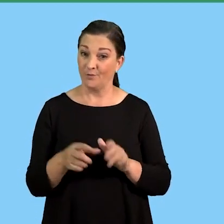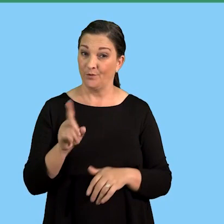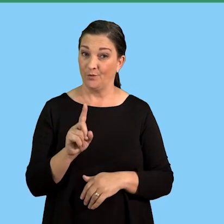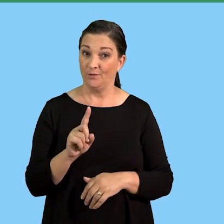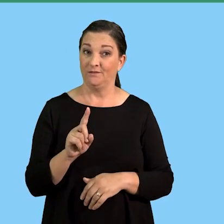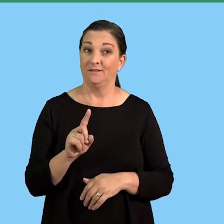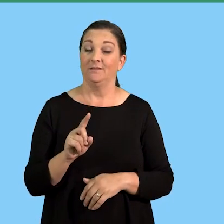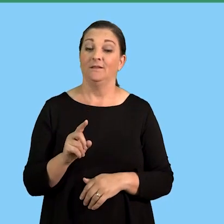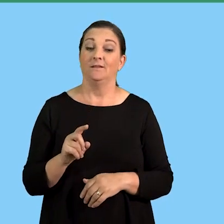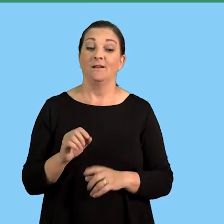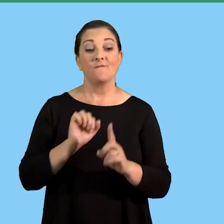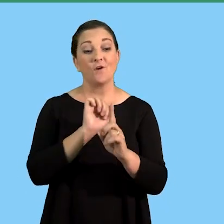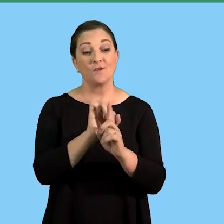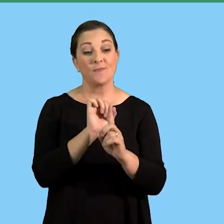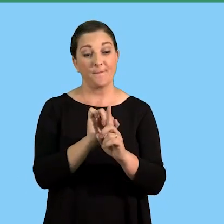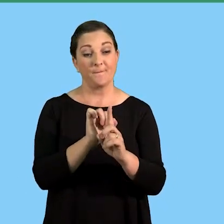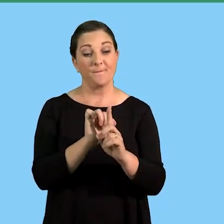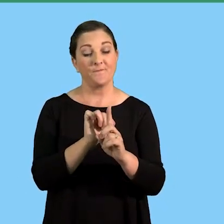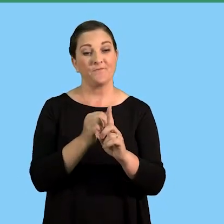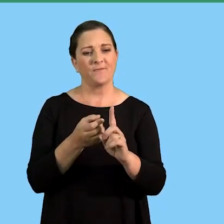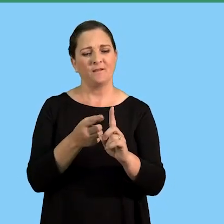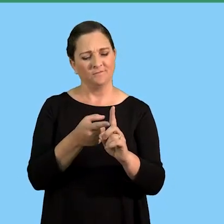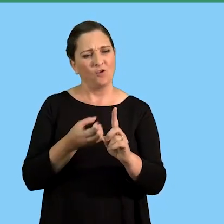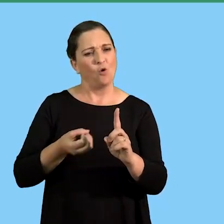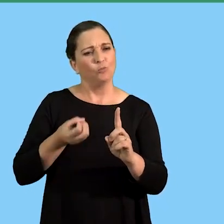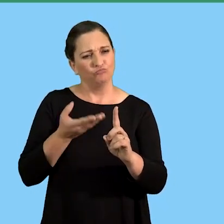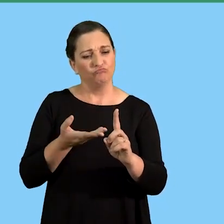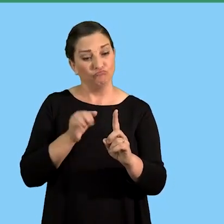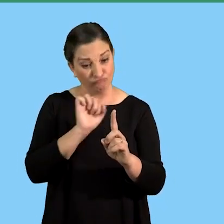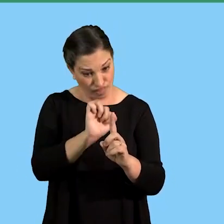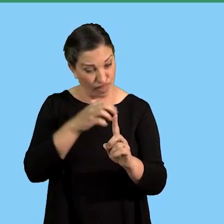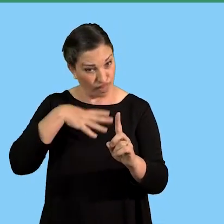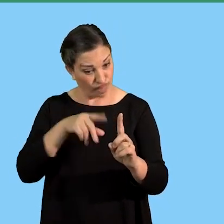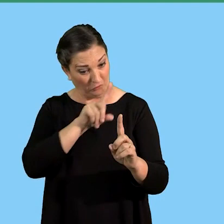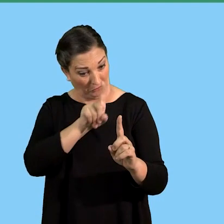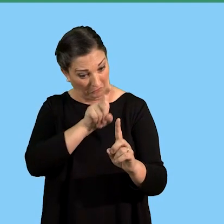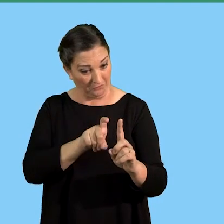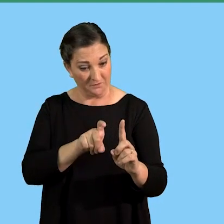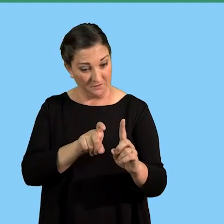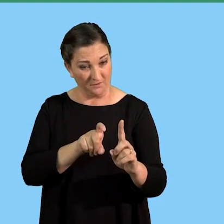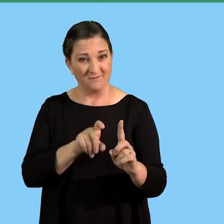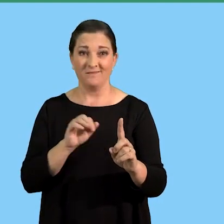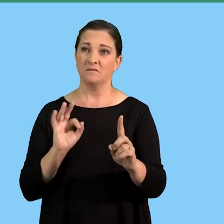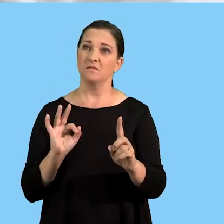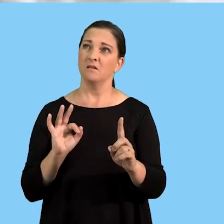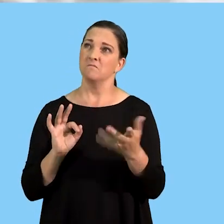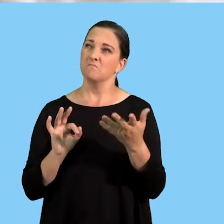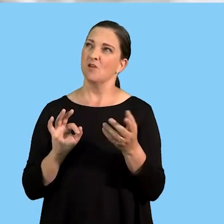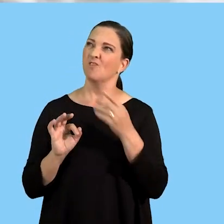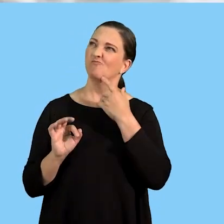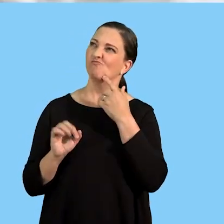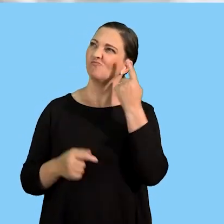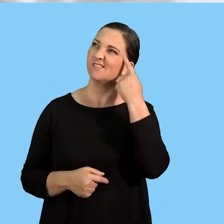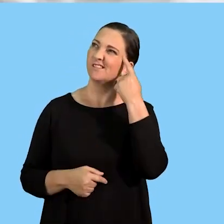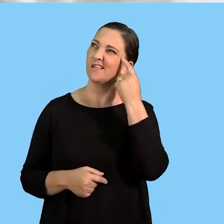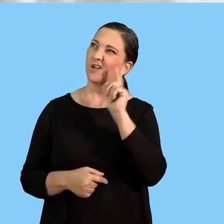Very importantly, you must also provide an opportunity for the interviewee to ask their own questions. Now, the